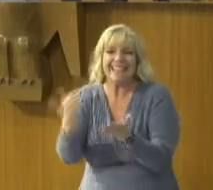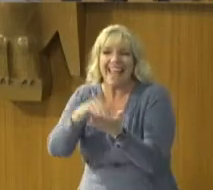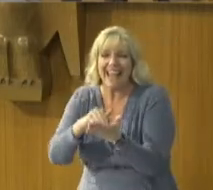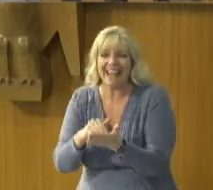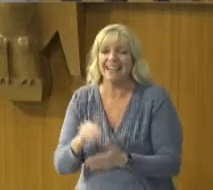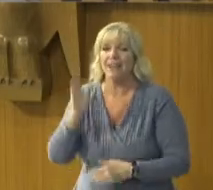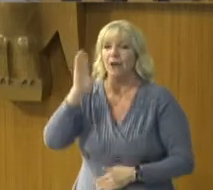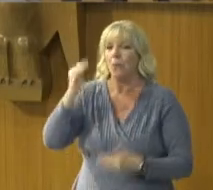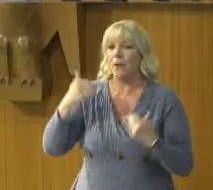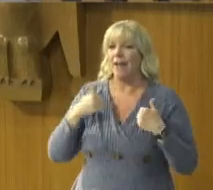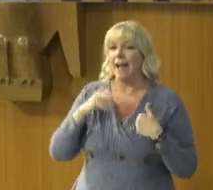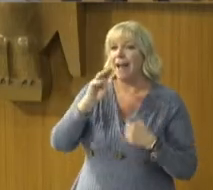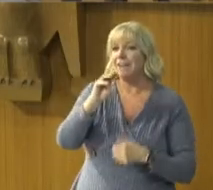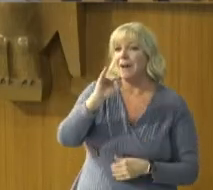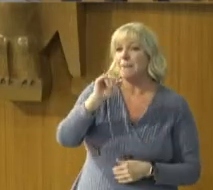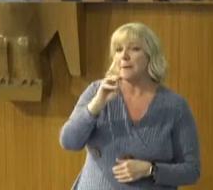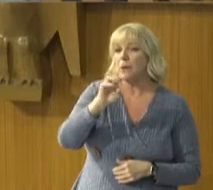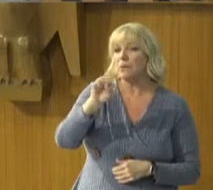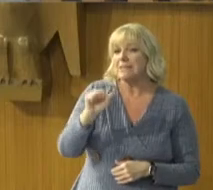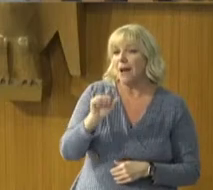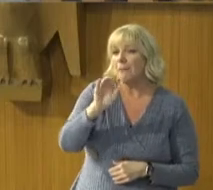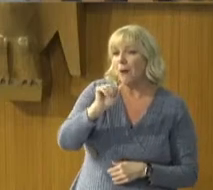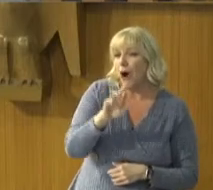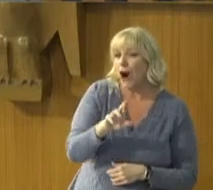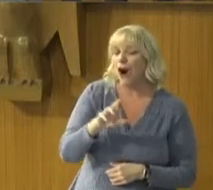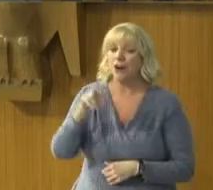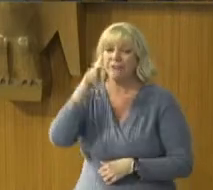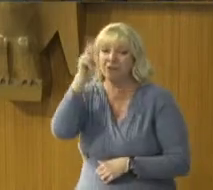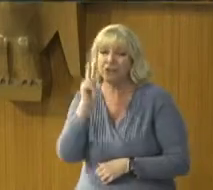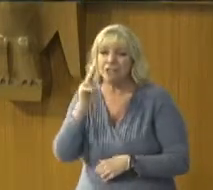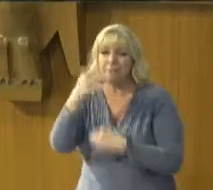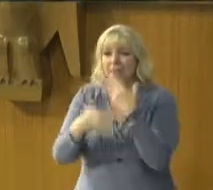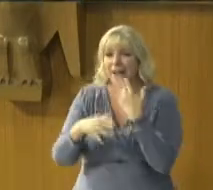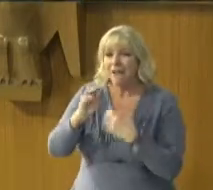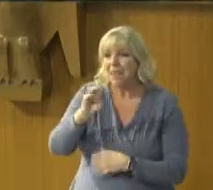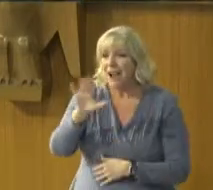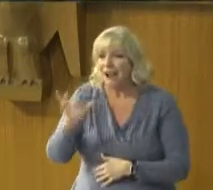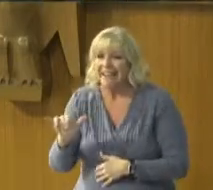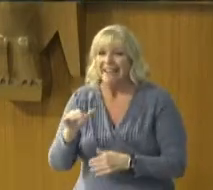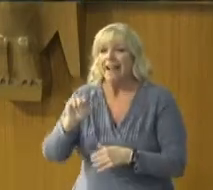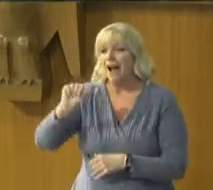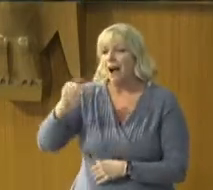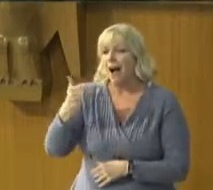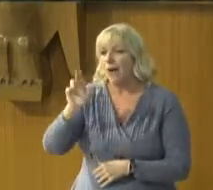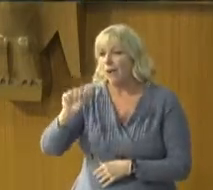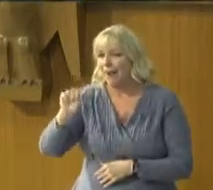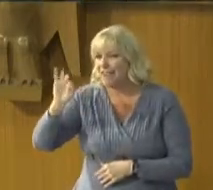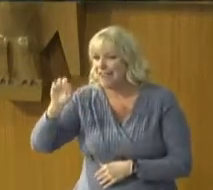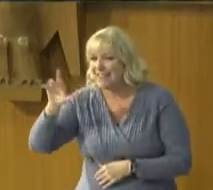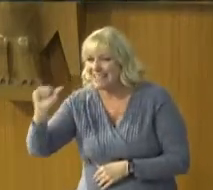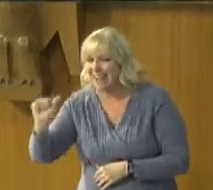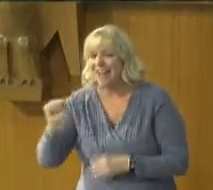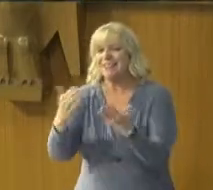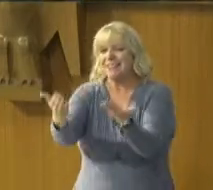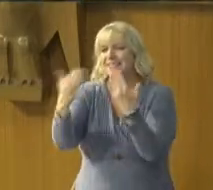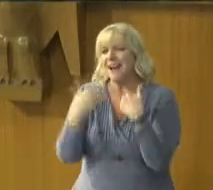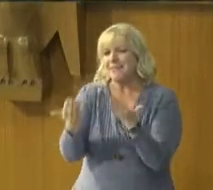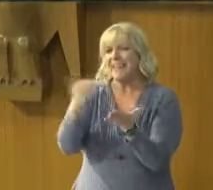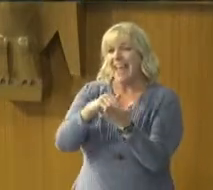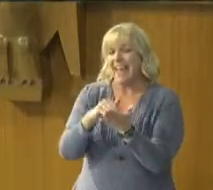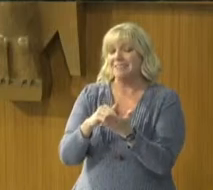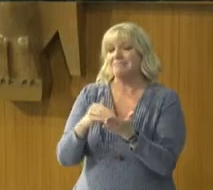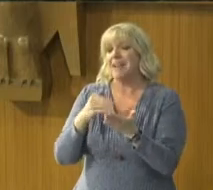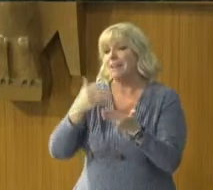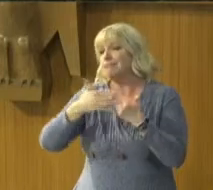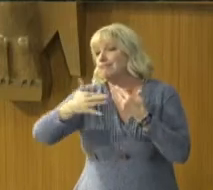agua fresca and a mimosa bar, Virgin Bloody Marys. It's a lot of fun. So even if you're here, you can still join us for brunch church and come back in the future